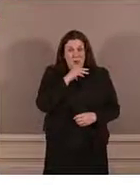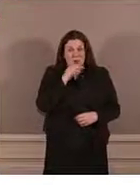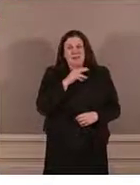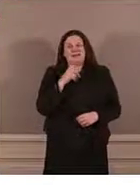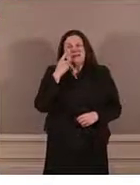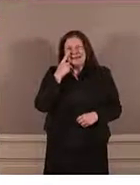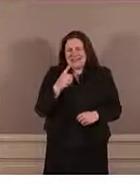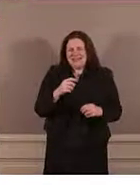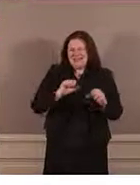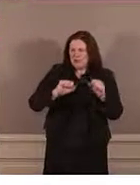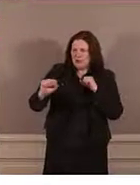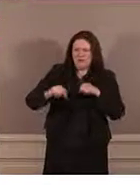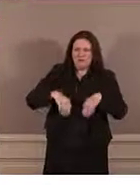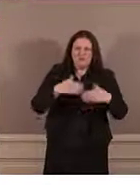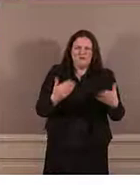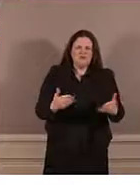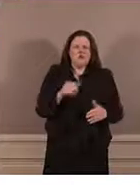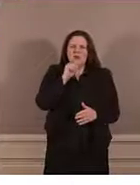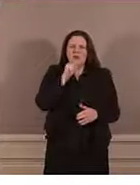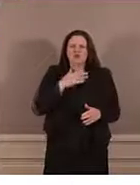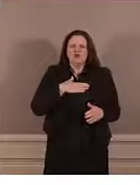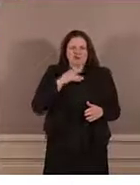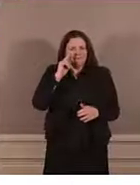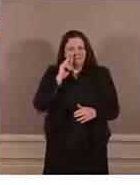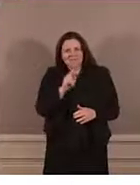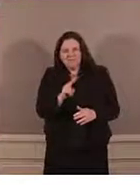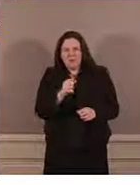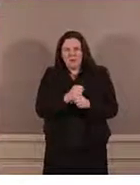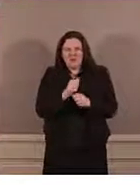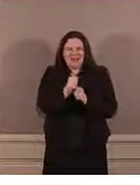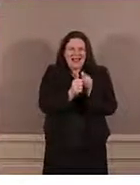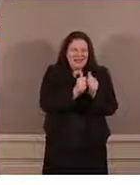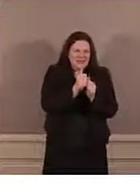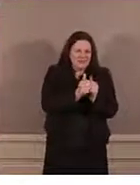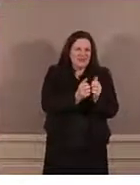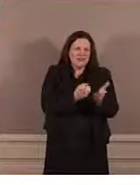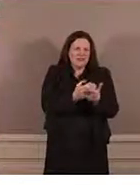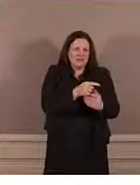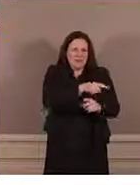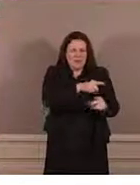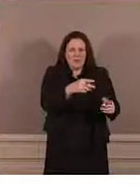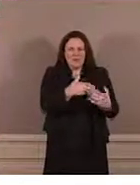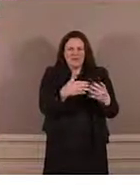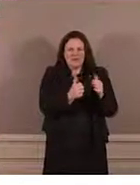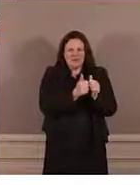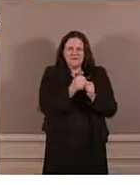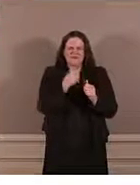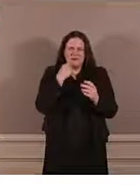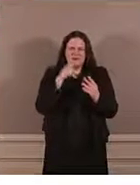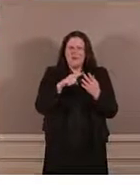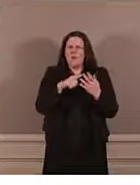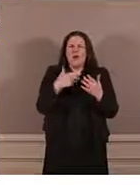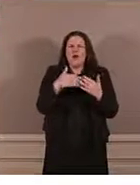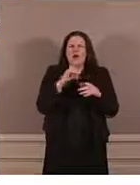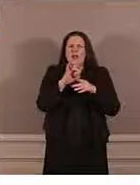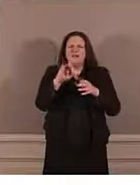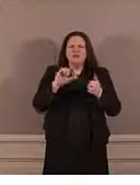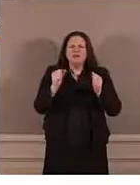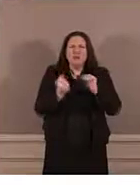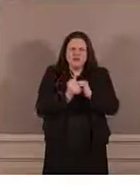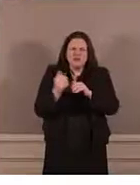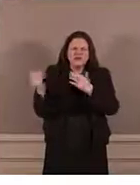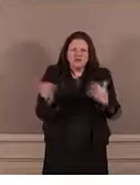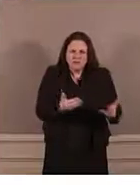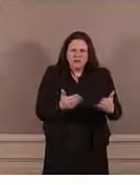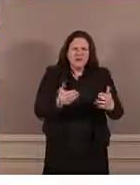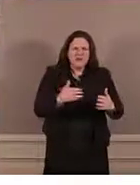at service provision, we don't just look at activity and describe activity, but we focus on the changes that are being brought